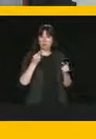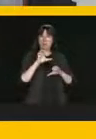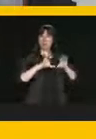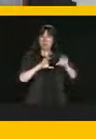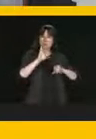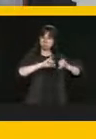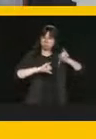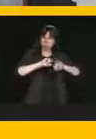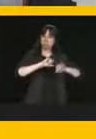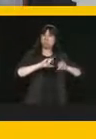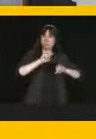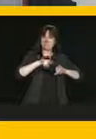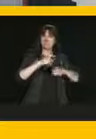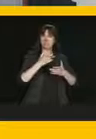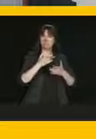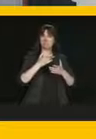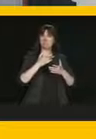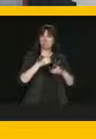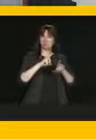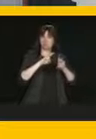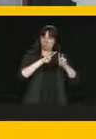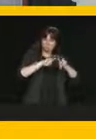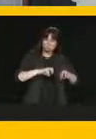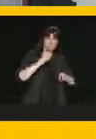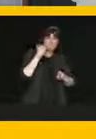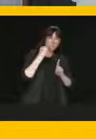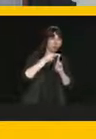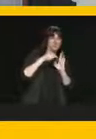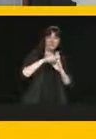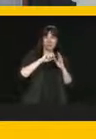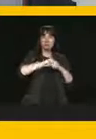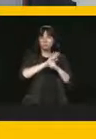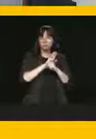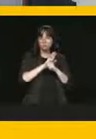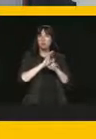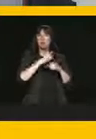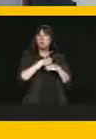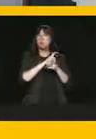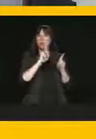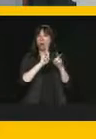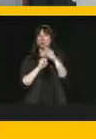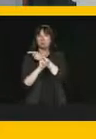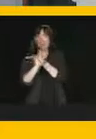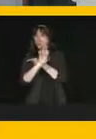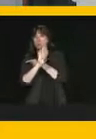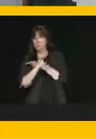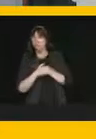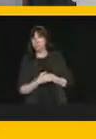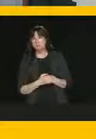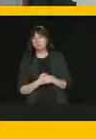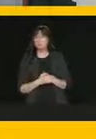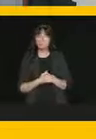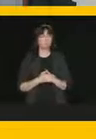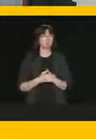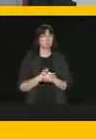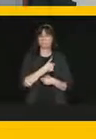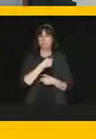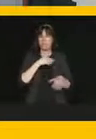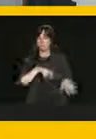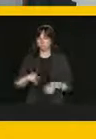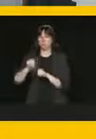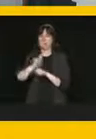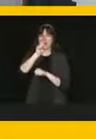chemical reagents so that the entire country can conduct more testing. We know that we absolutely must